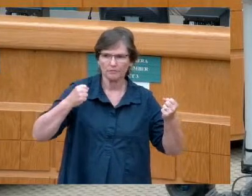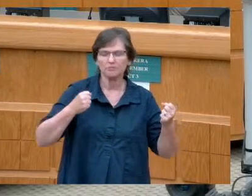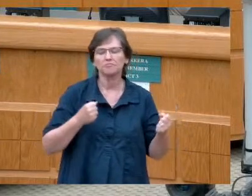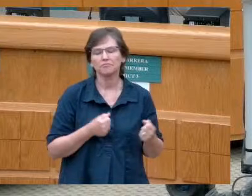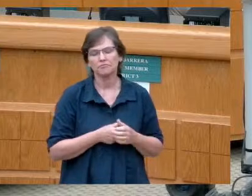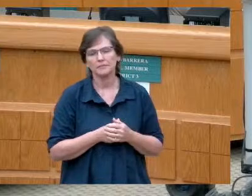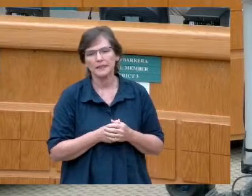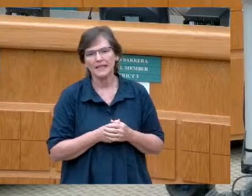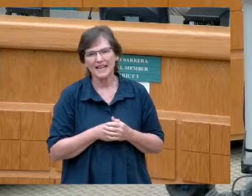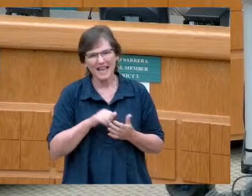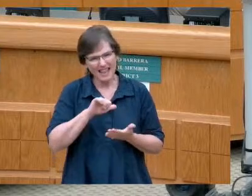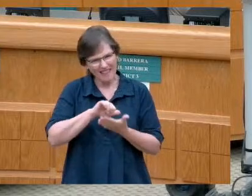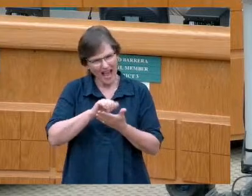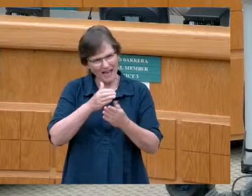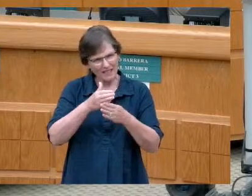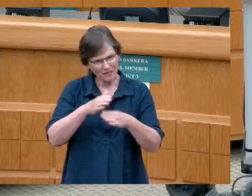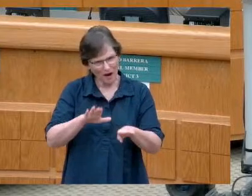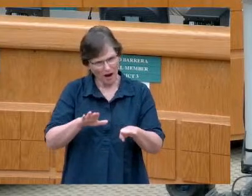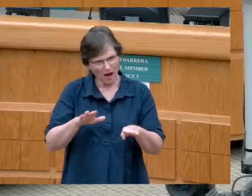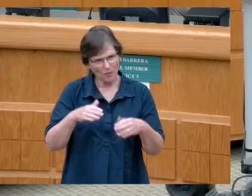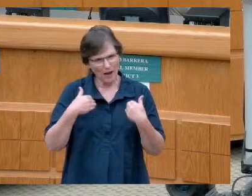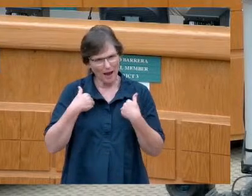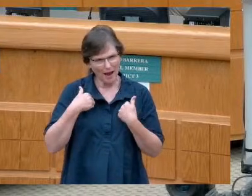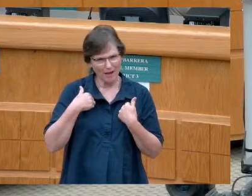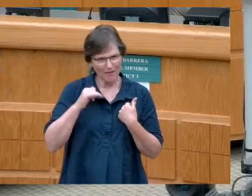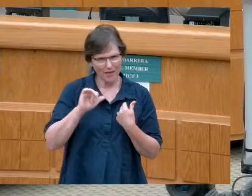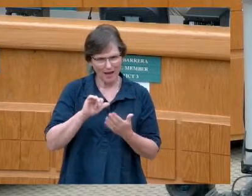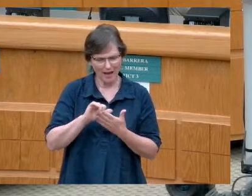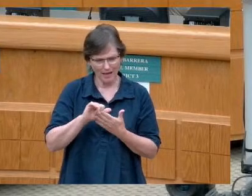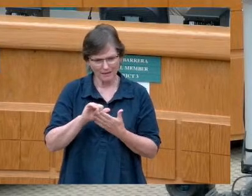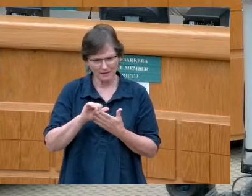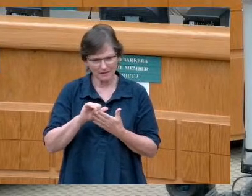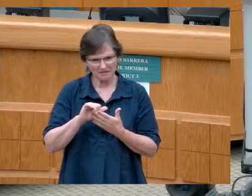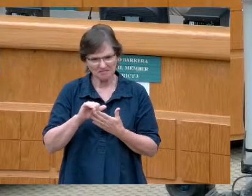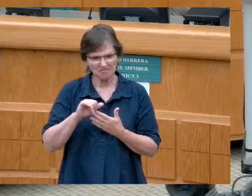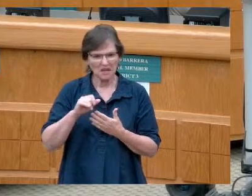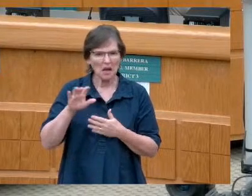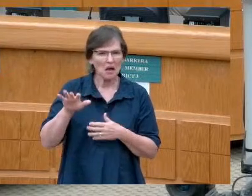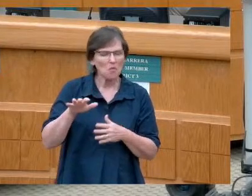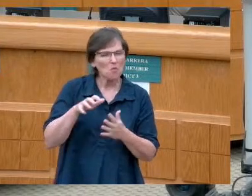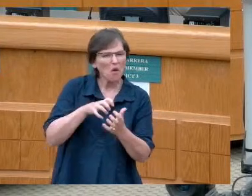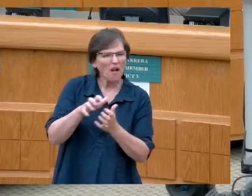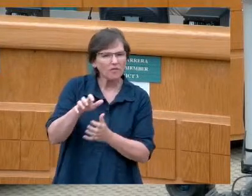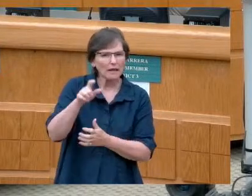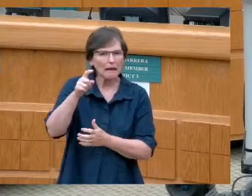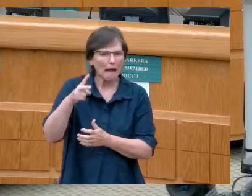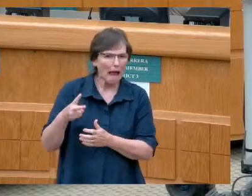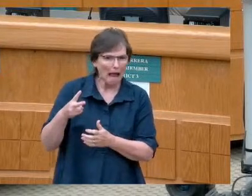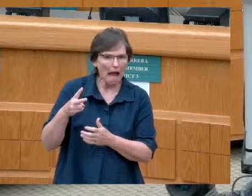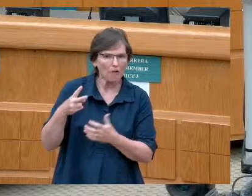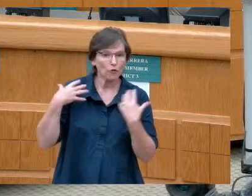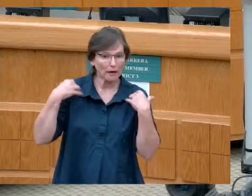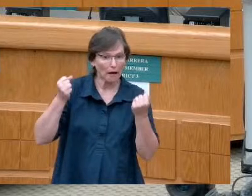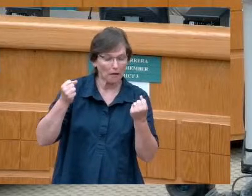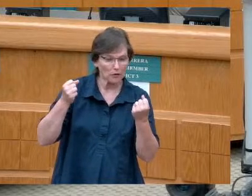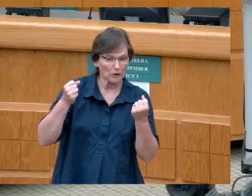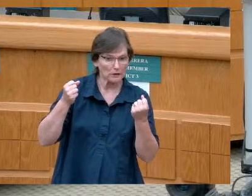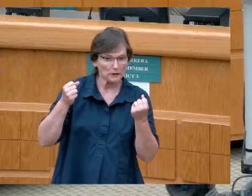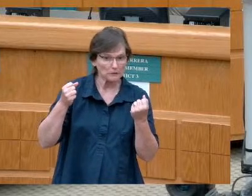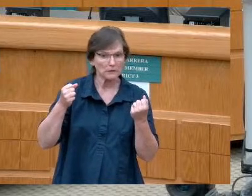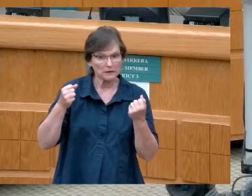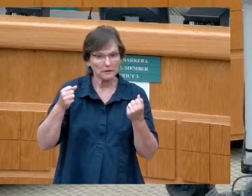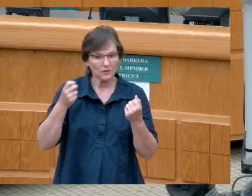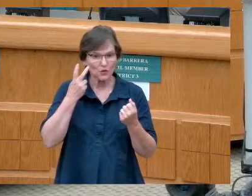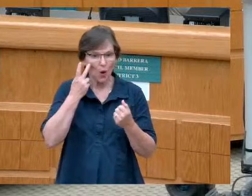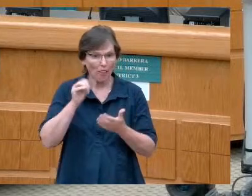this split is something we saw before that big spike hit recently. So this is some good news. We want more